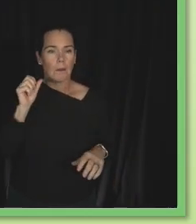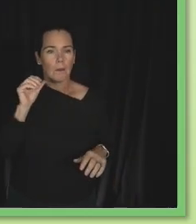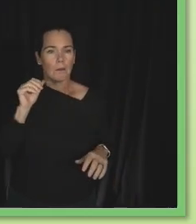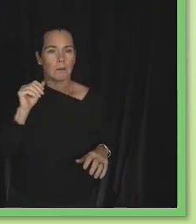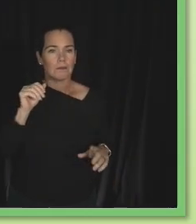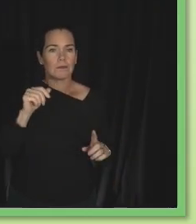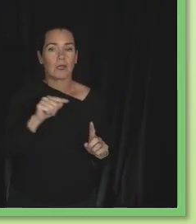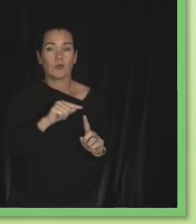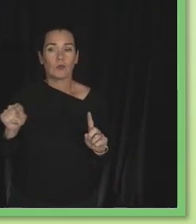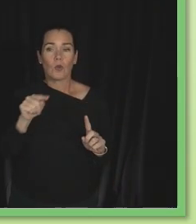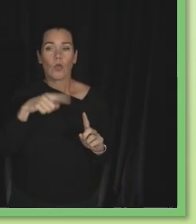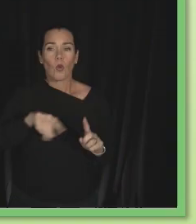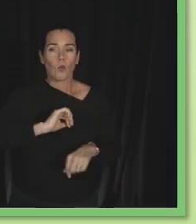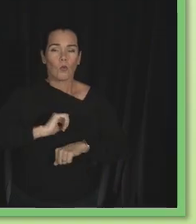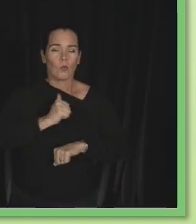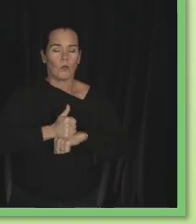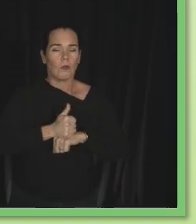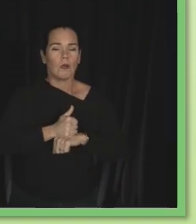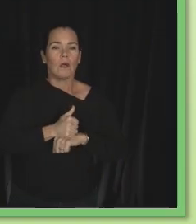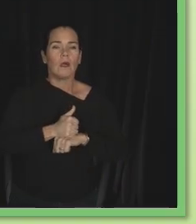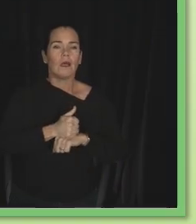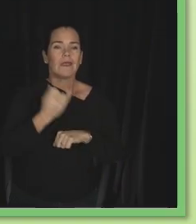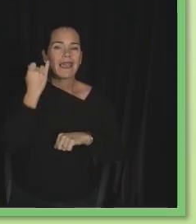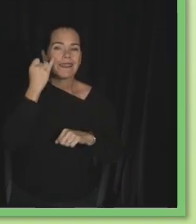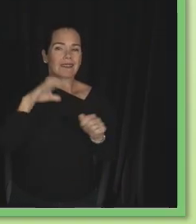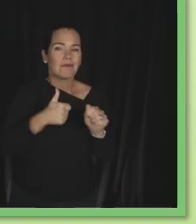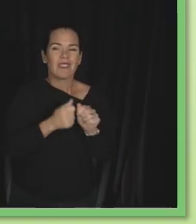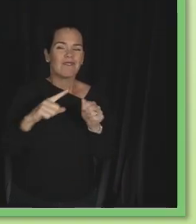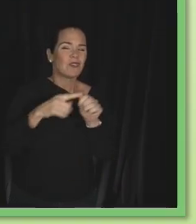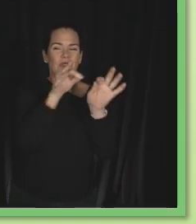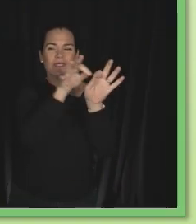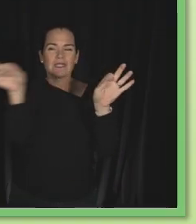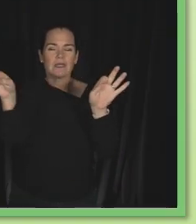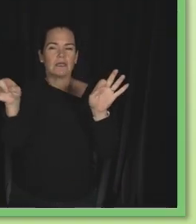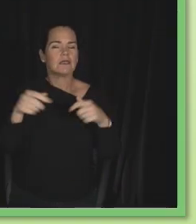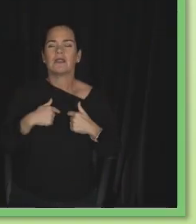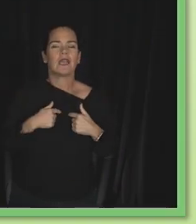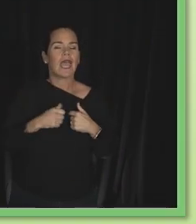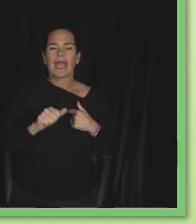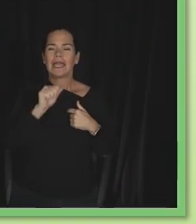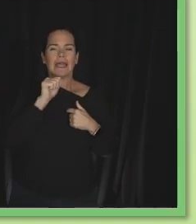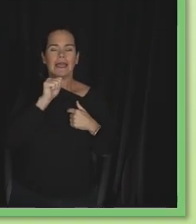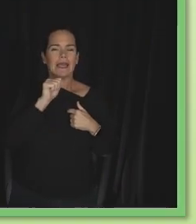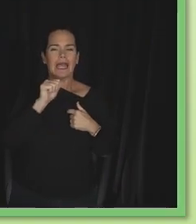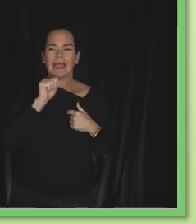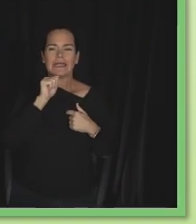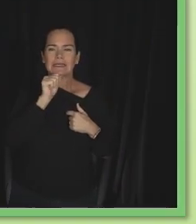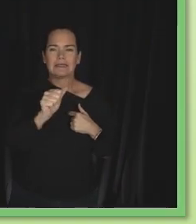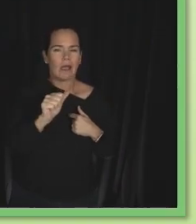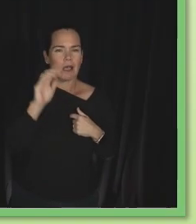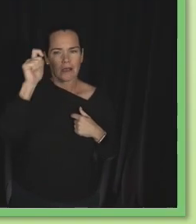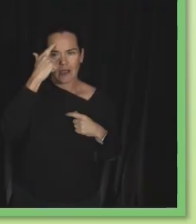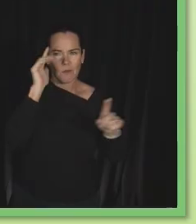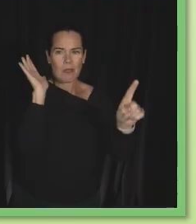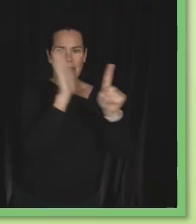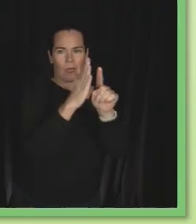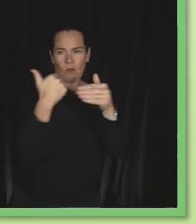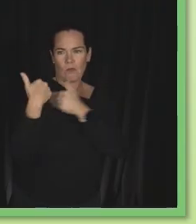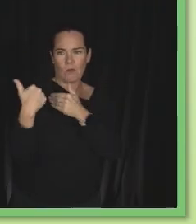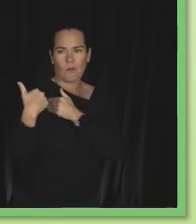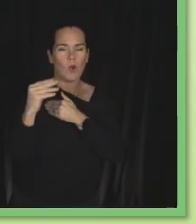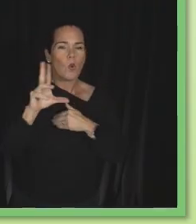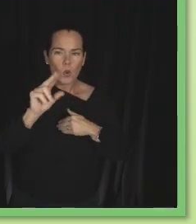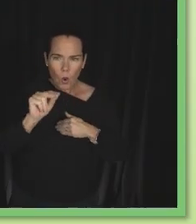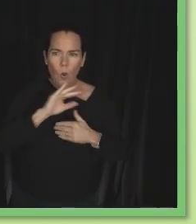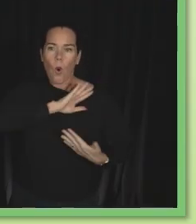they were created with the idea, it's the first sentence is that it's not up to government, or it's all of us who has to work on these